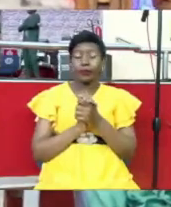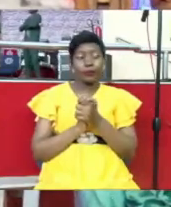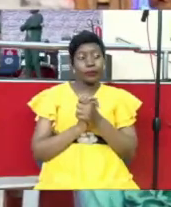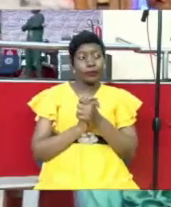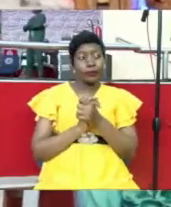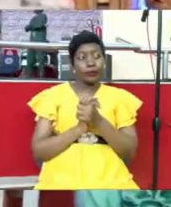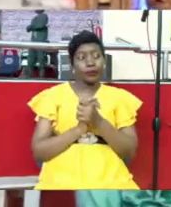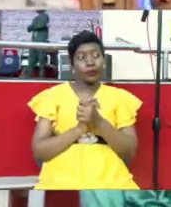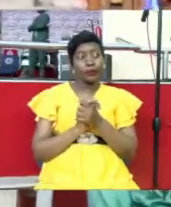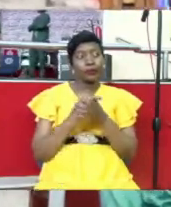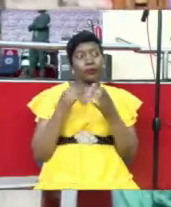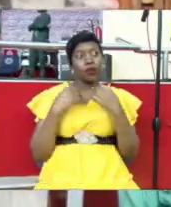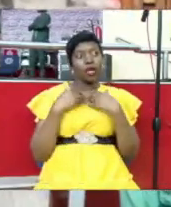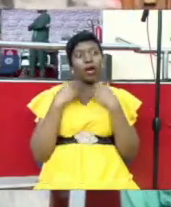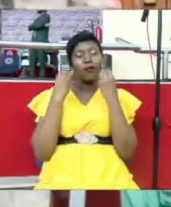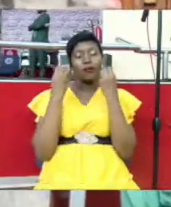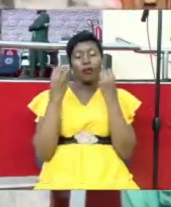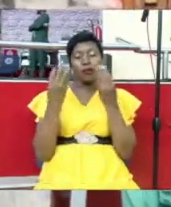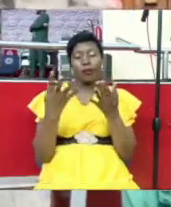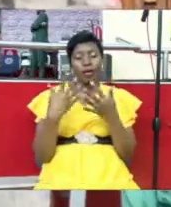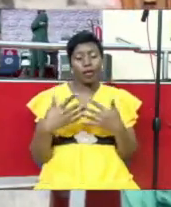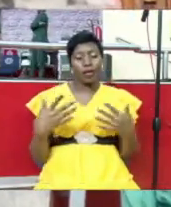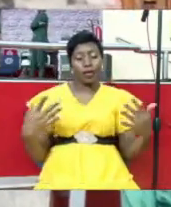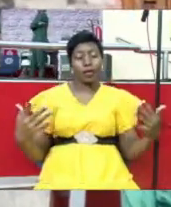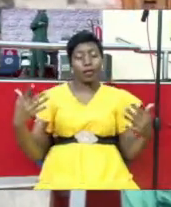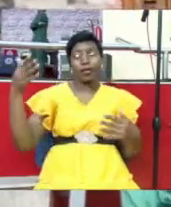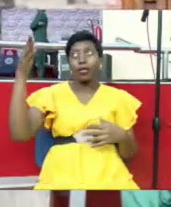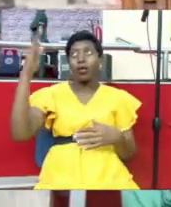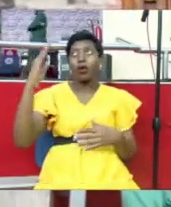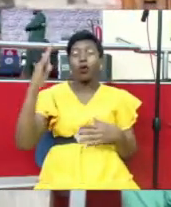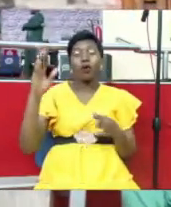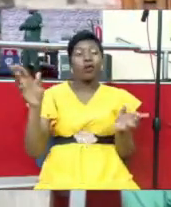There are so many things that the Lord is willing to release.